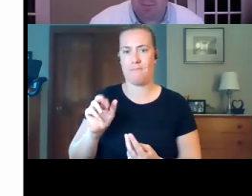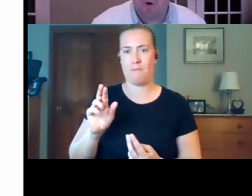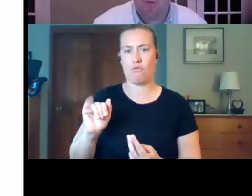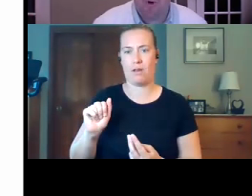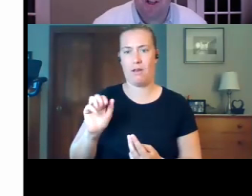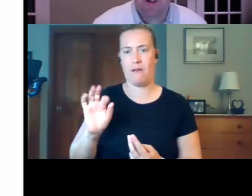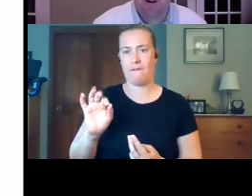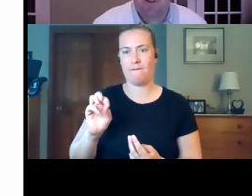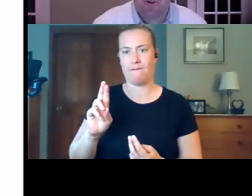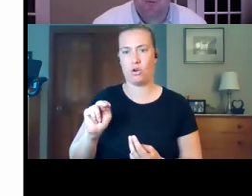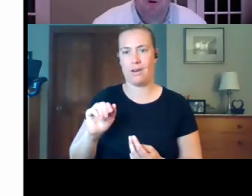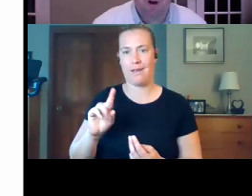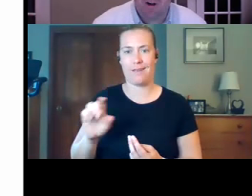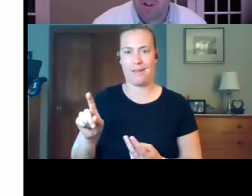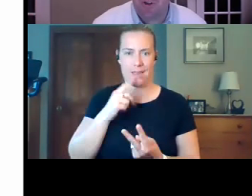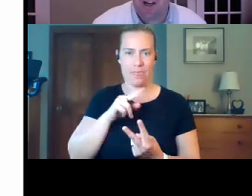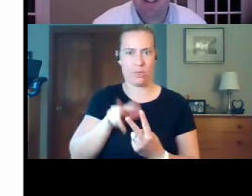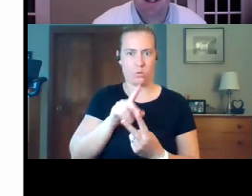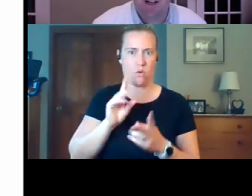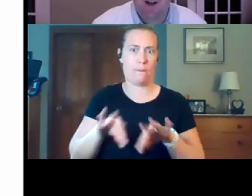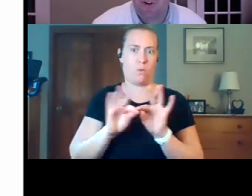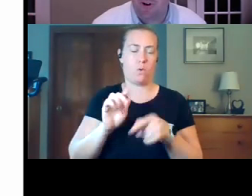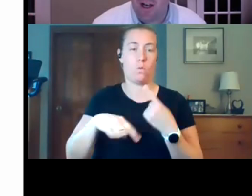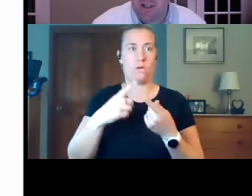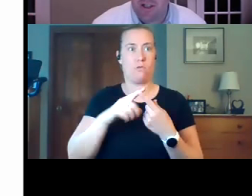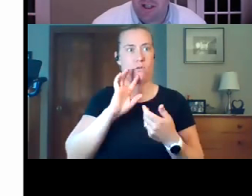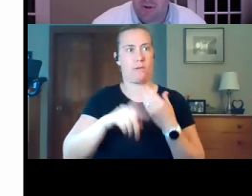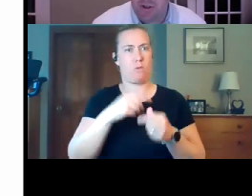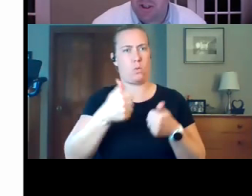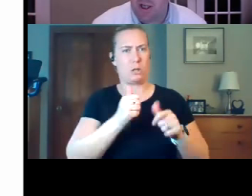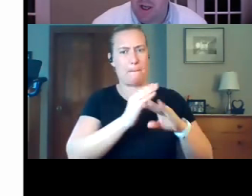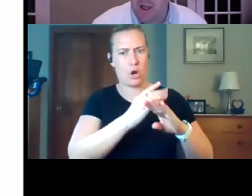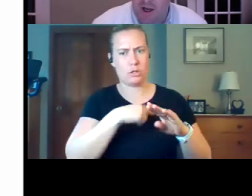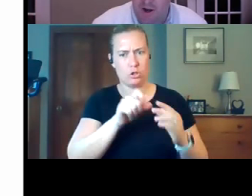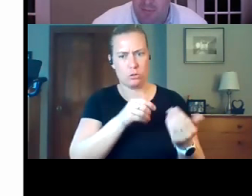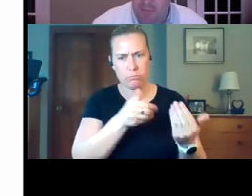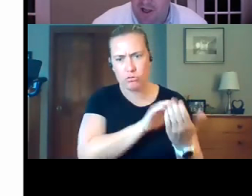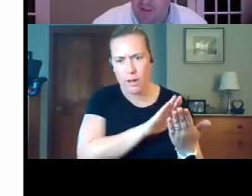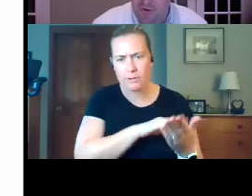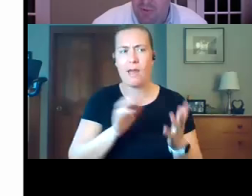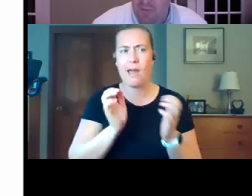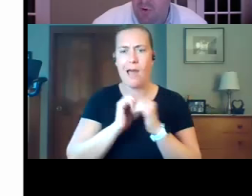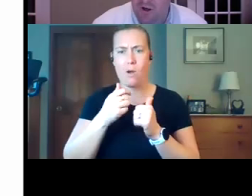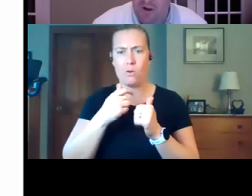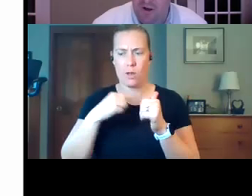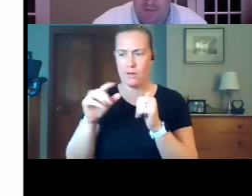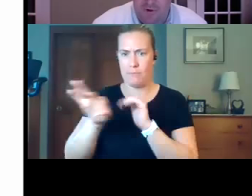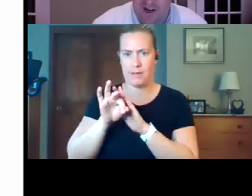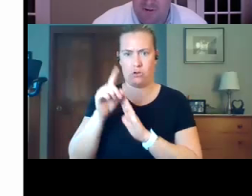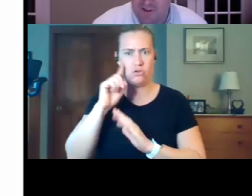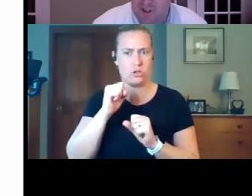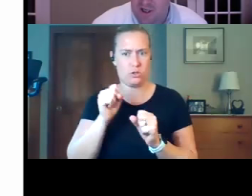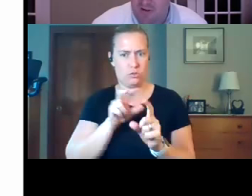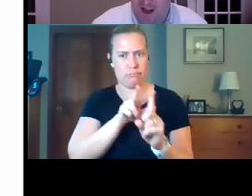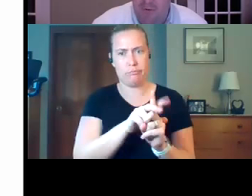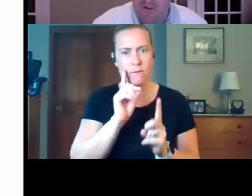as important when considering sort of what barriers to address and what strategies to use. Those can be important